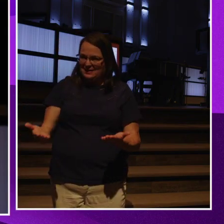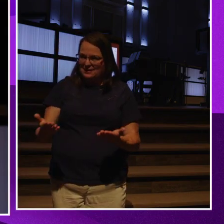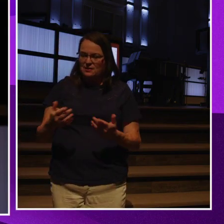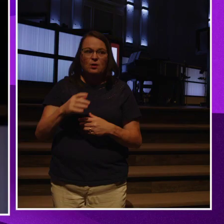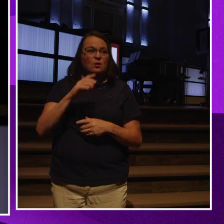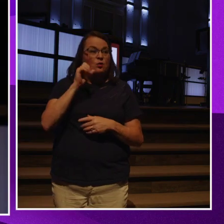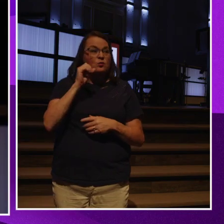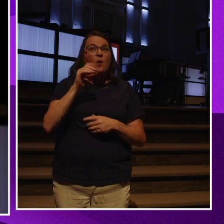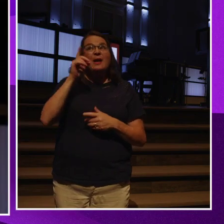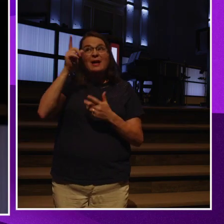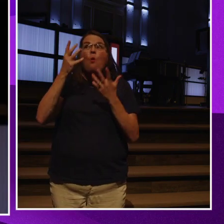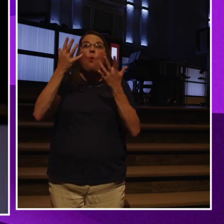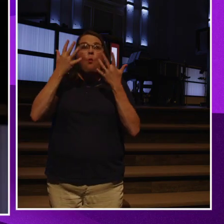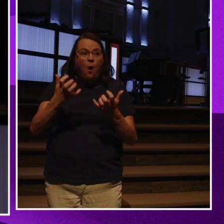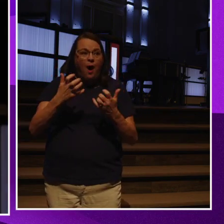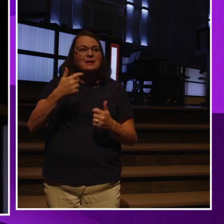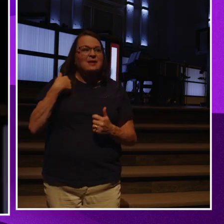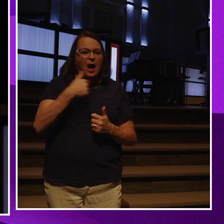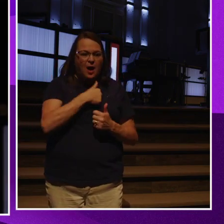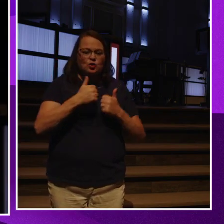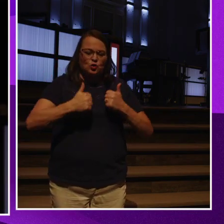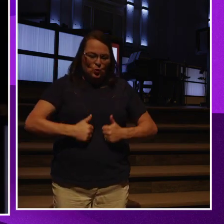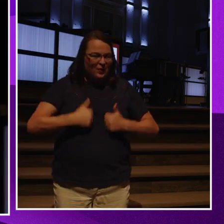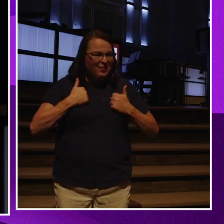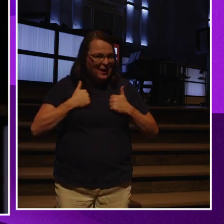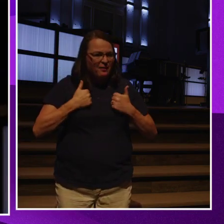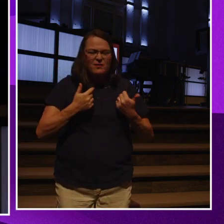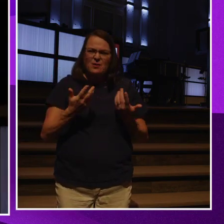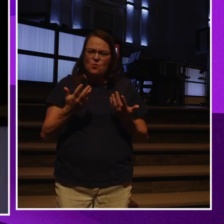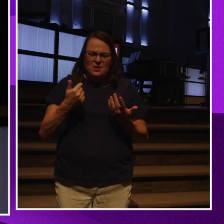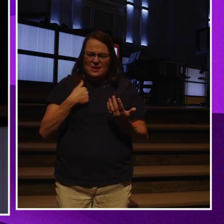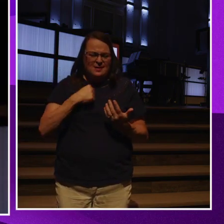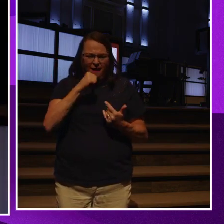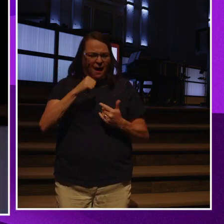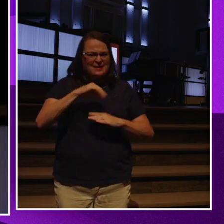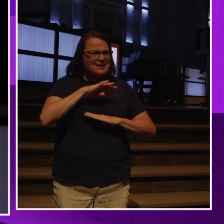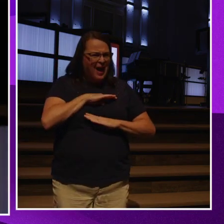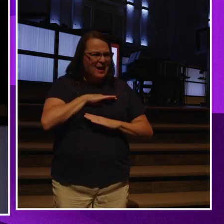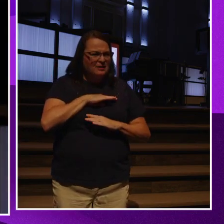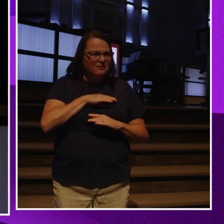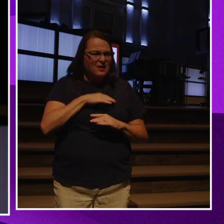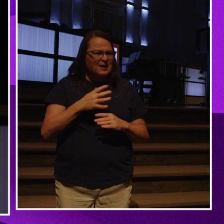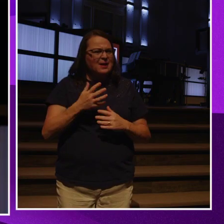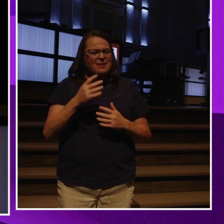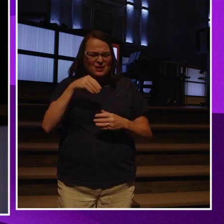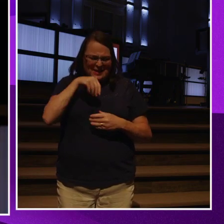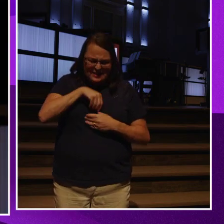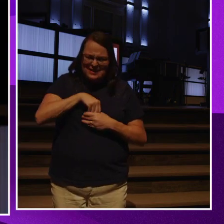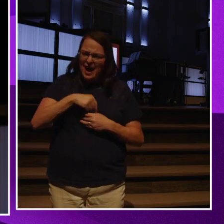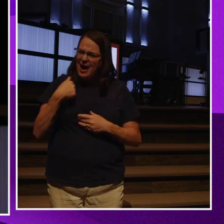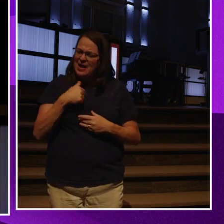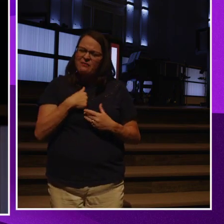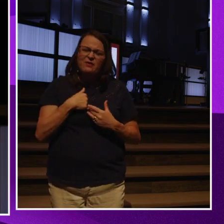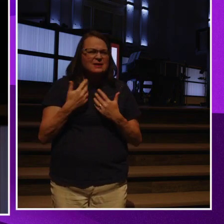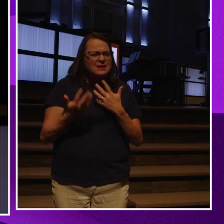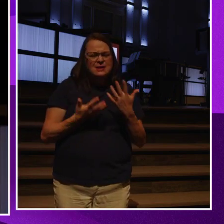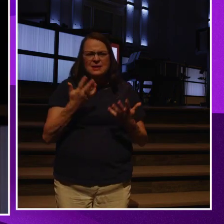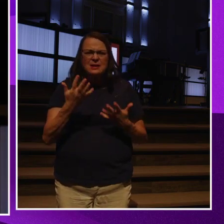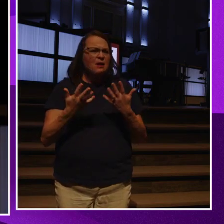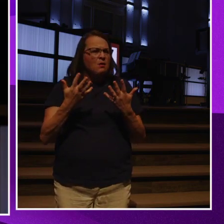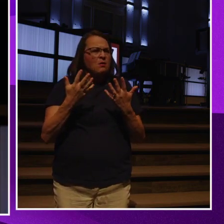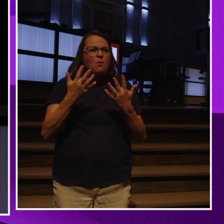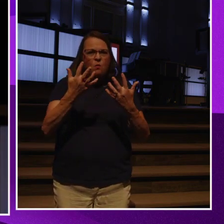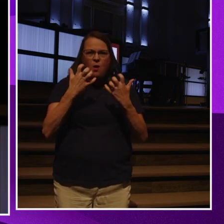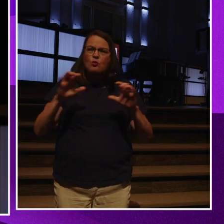So he wants us to live for them. Well, we're not satisfied, and there's this aching inside of us that tells us we need